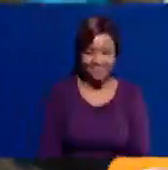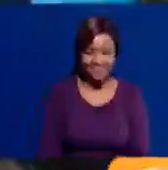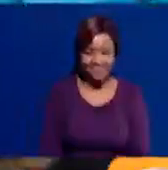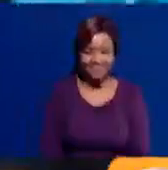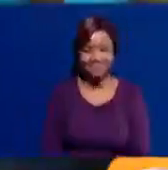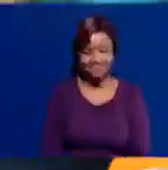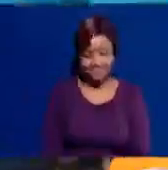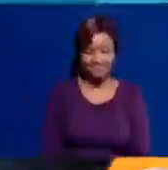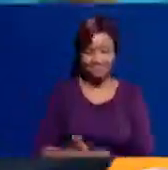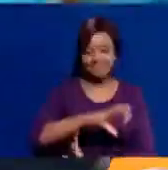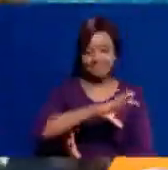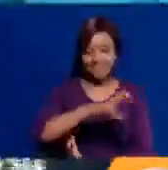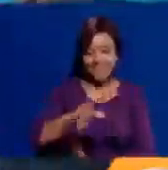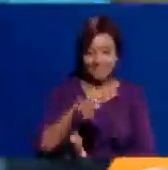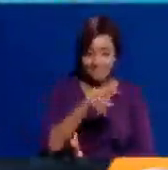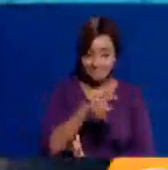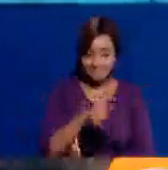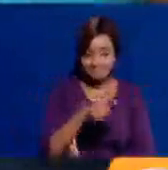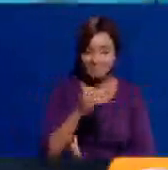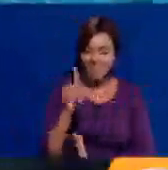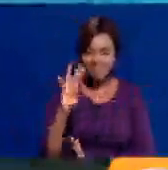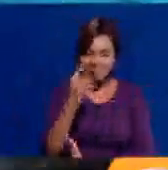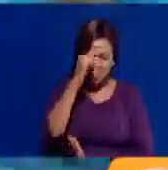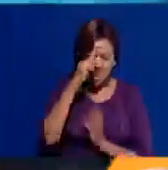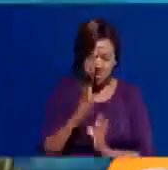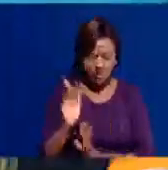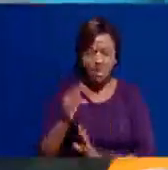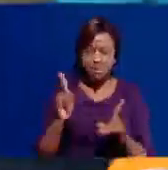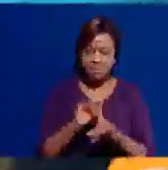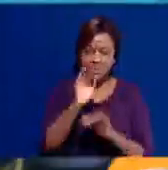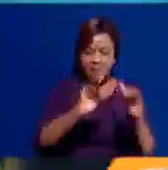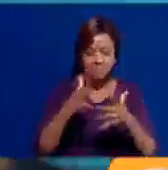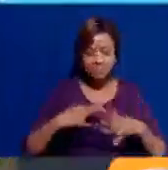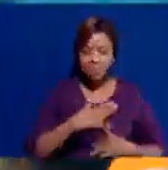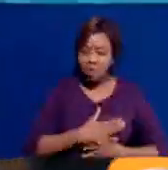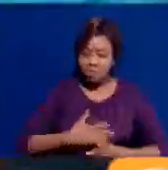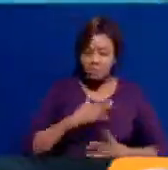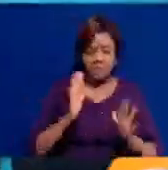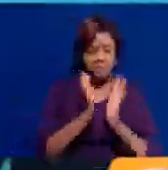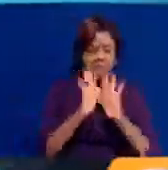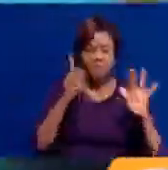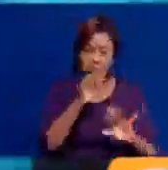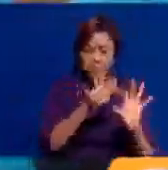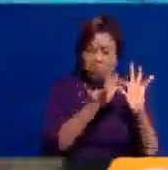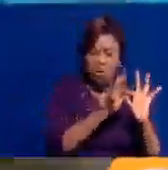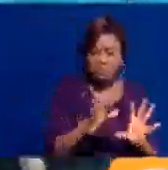The city county's fourth governor also appealed to residents of the county to celebrate their ethnic diversity